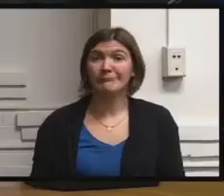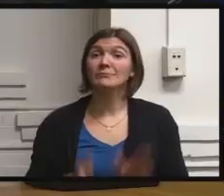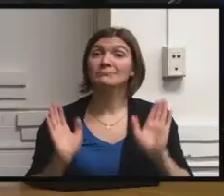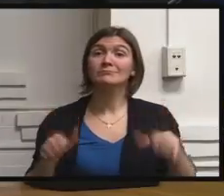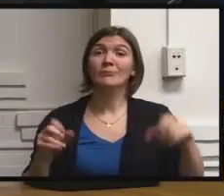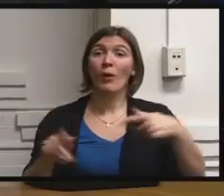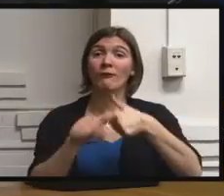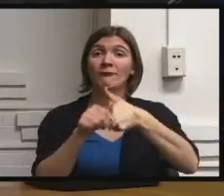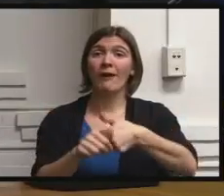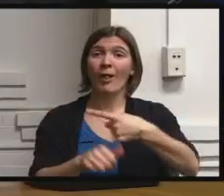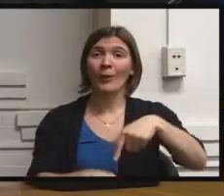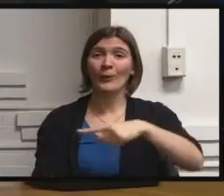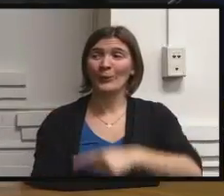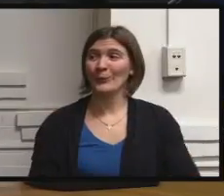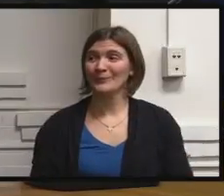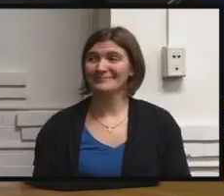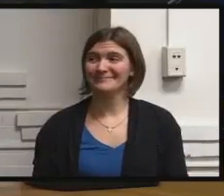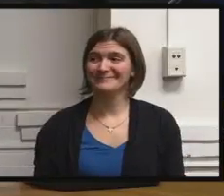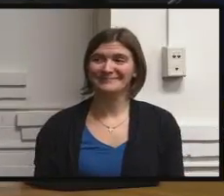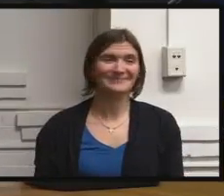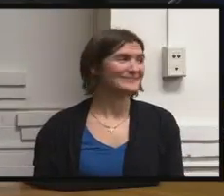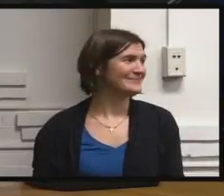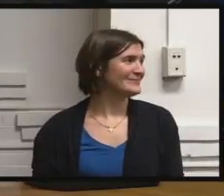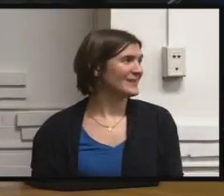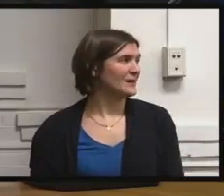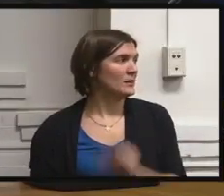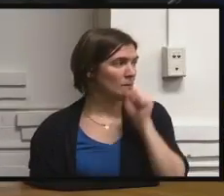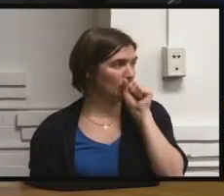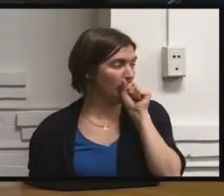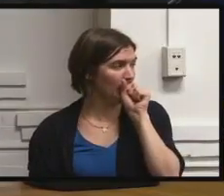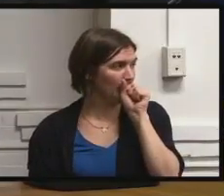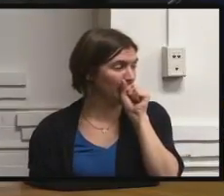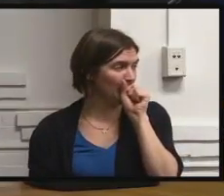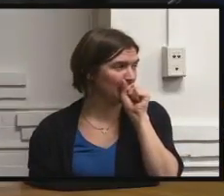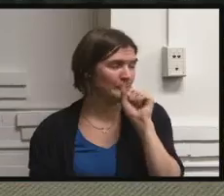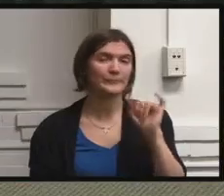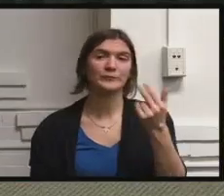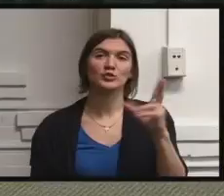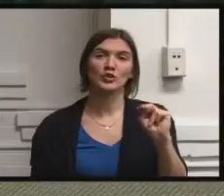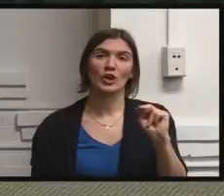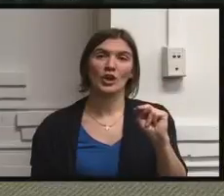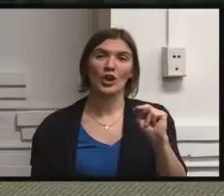happy to pass over it. Well, you know, it's...